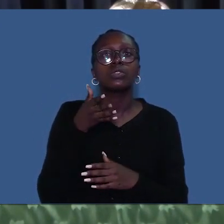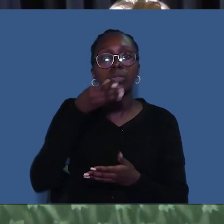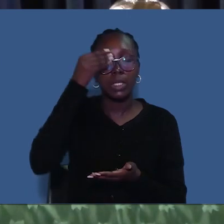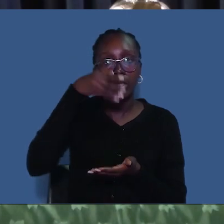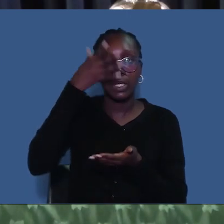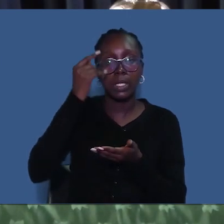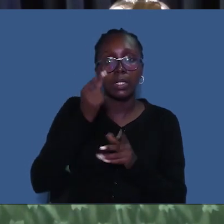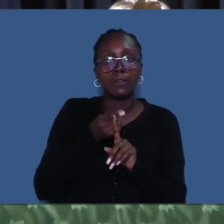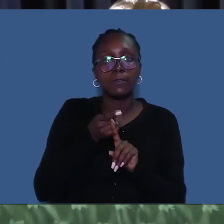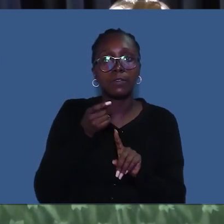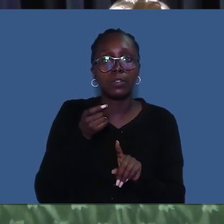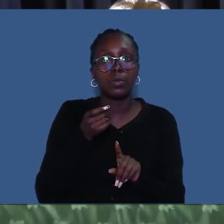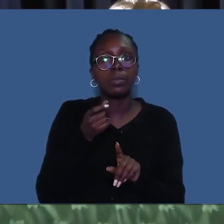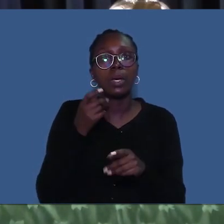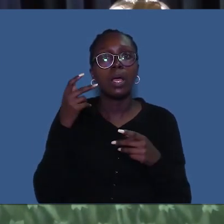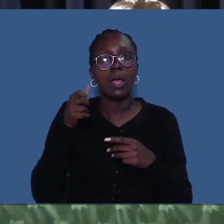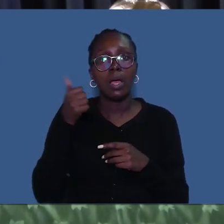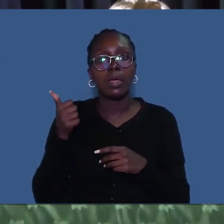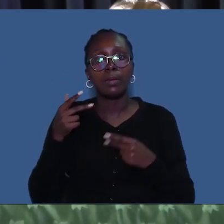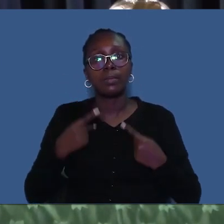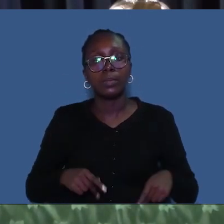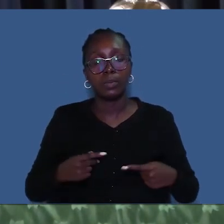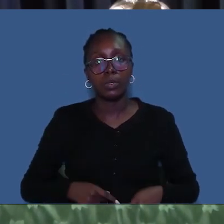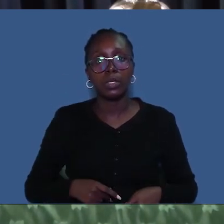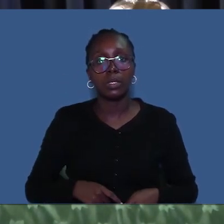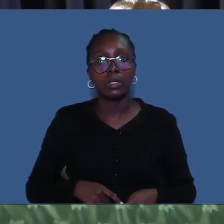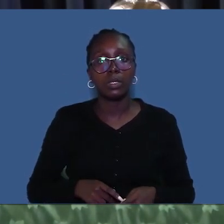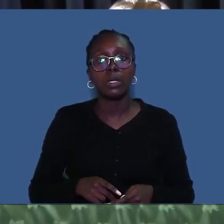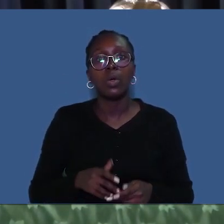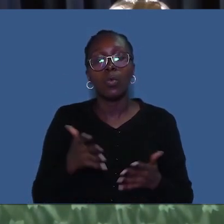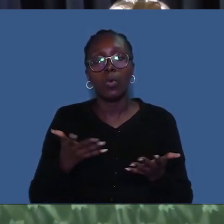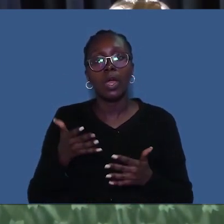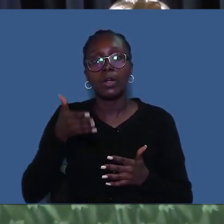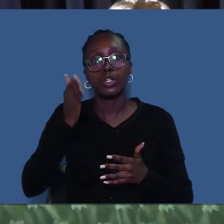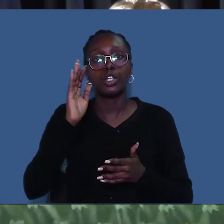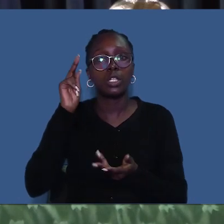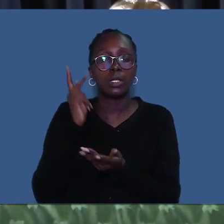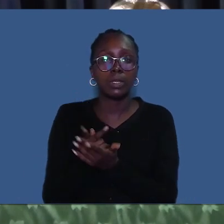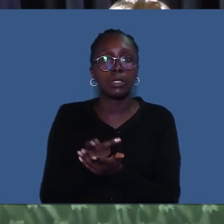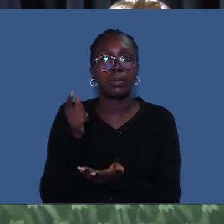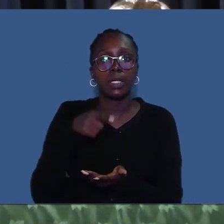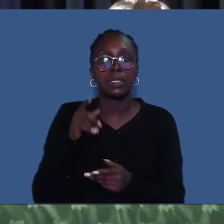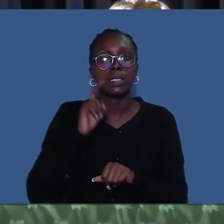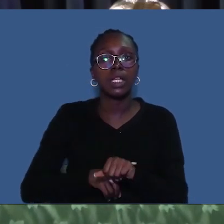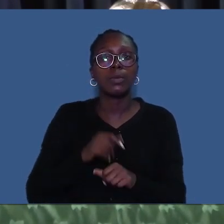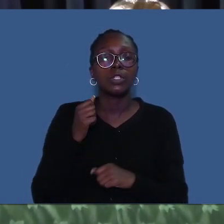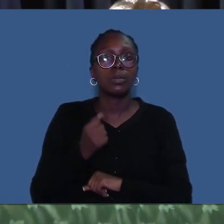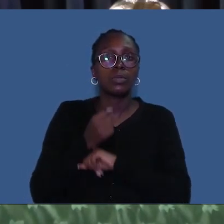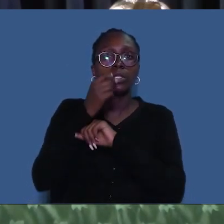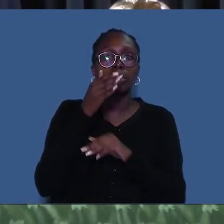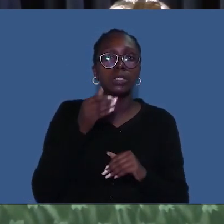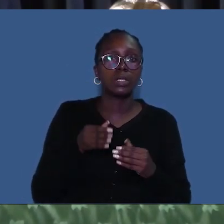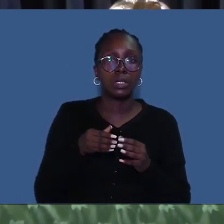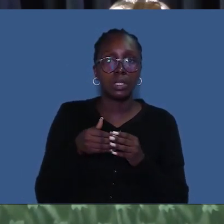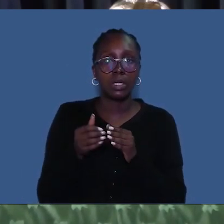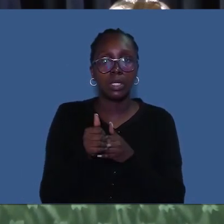the need for commitment wherever the Lord has placed us. As we support our leaders, let's evaluate